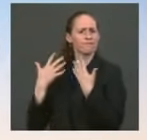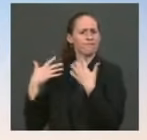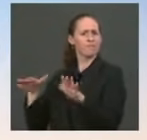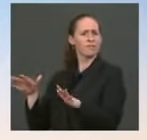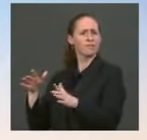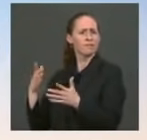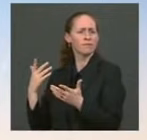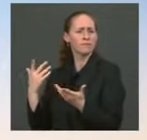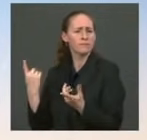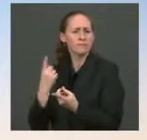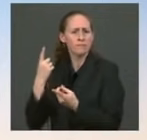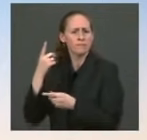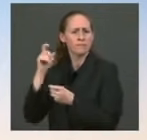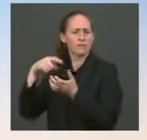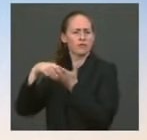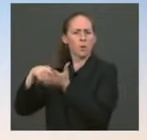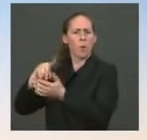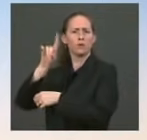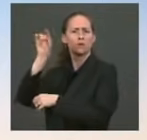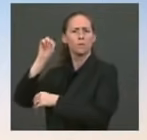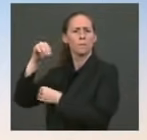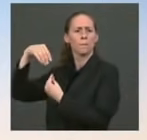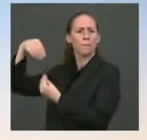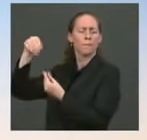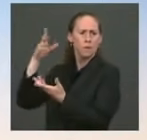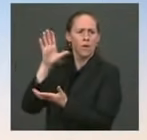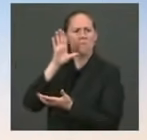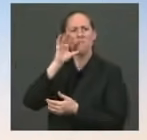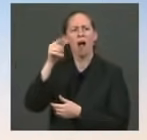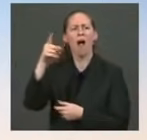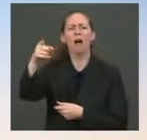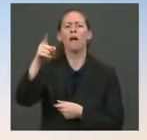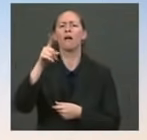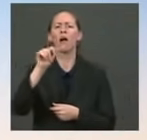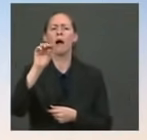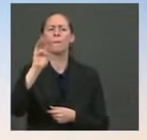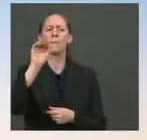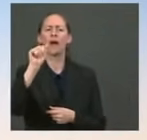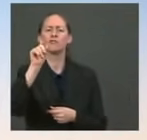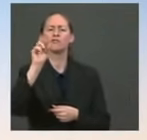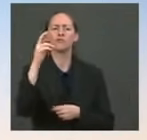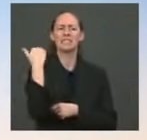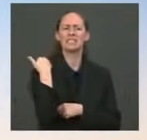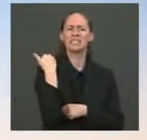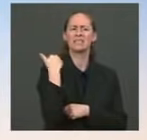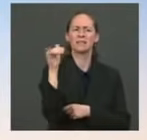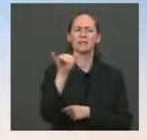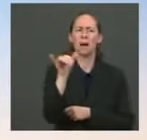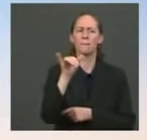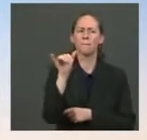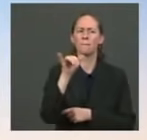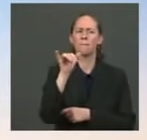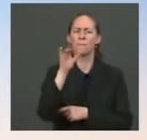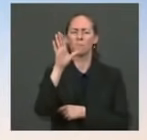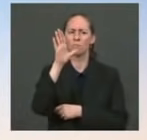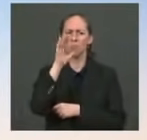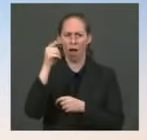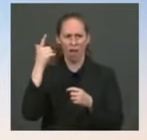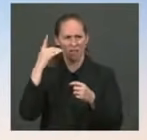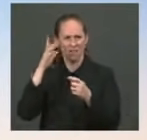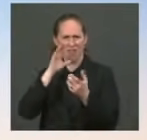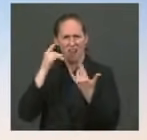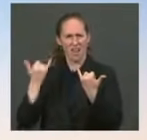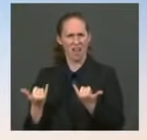with those new ambassadors face-to-face like has been done in the past by other presidents? I know he's eager